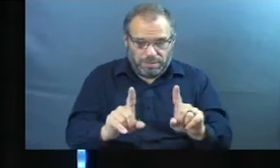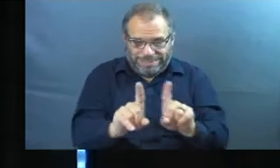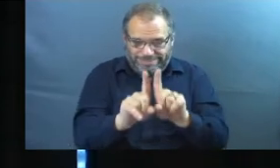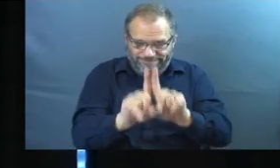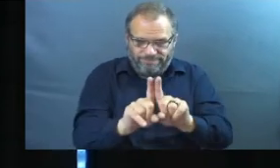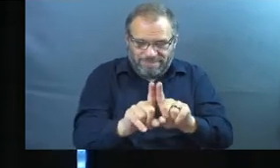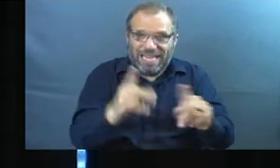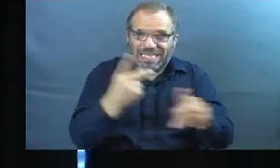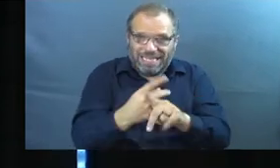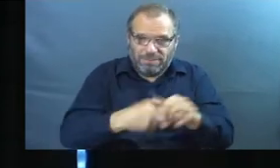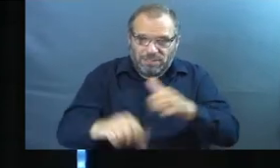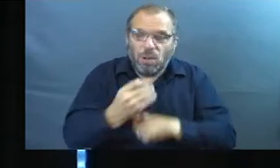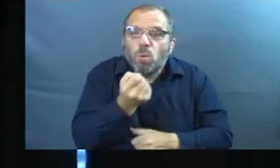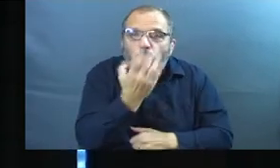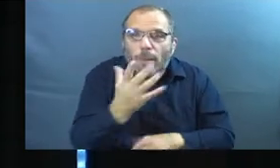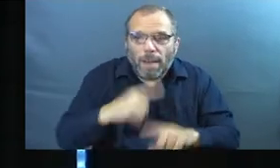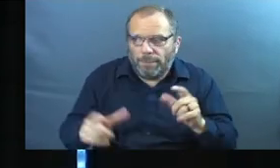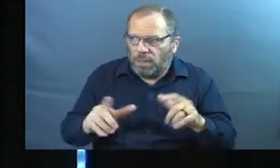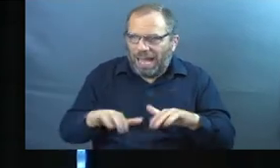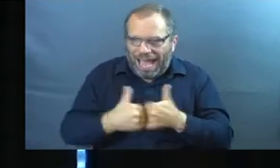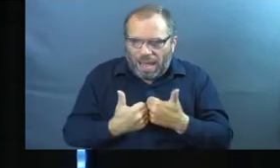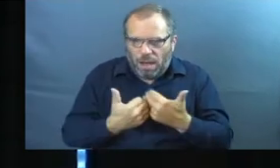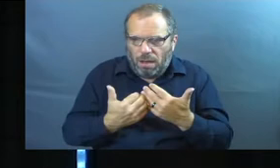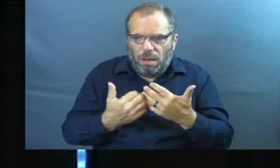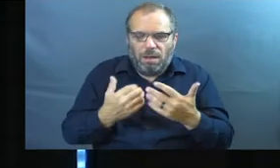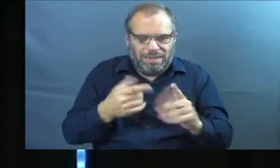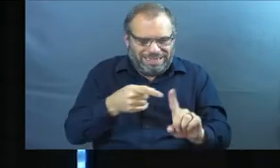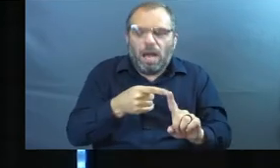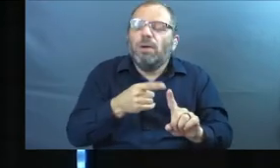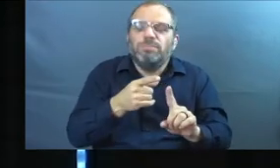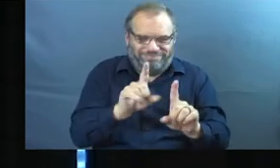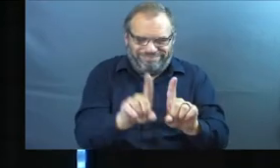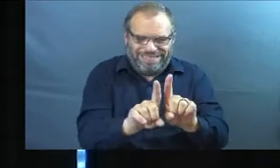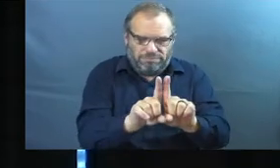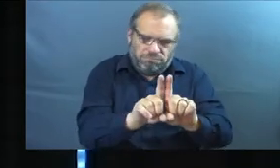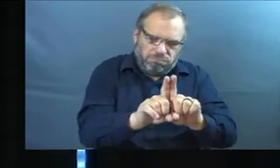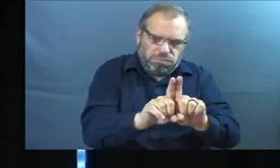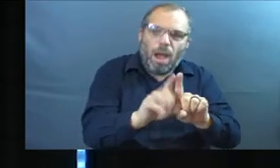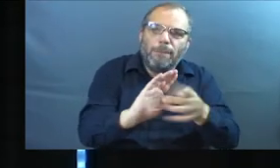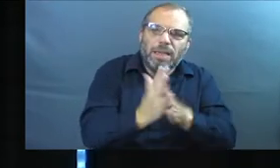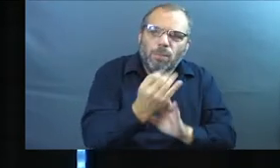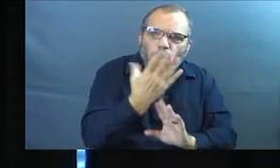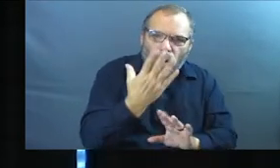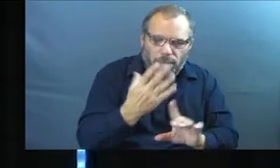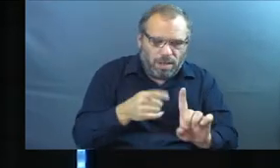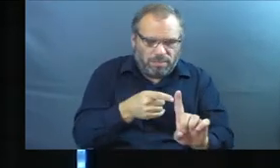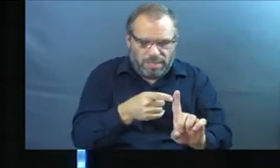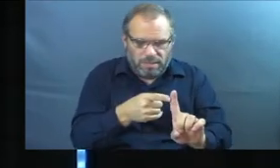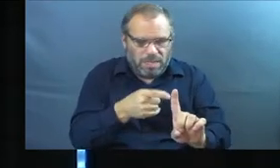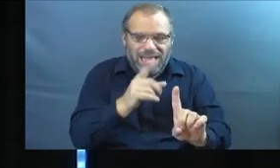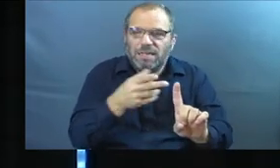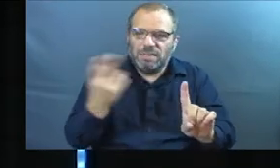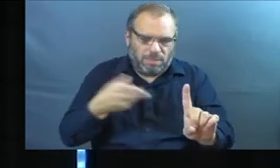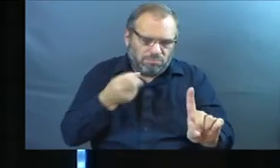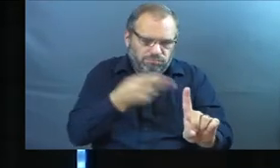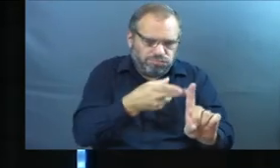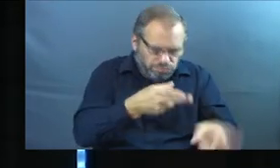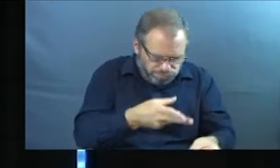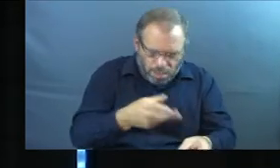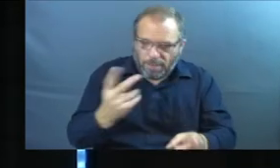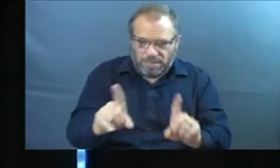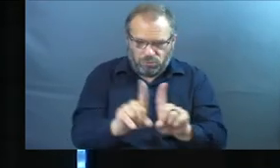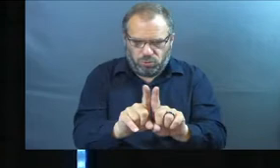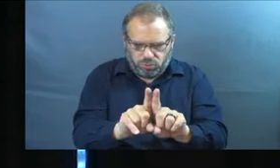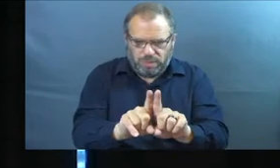close together can keep each other warm. But how can one be warm alone? A person standing alone can be attacked and defeated, but two